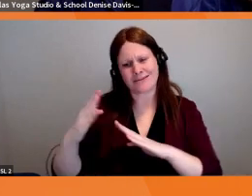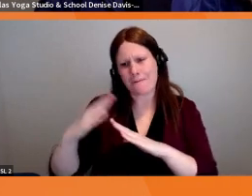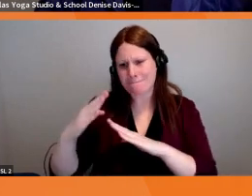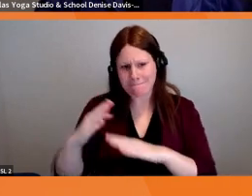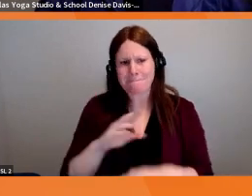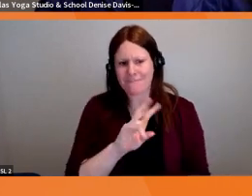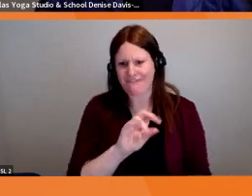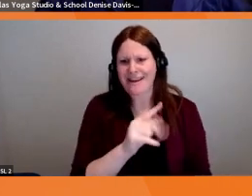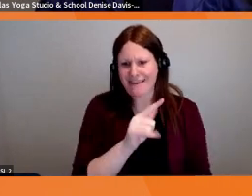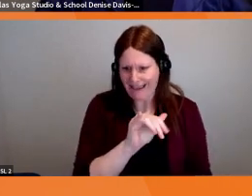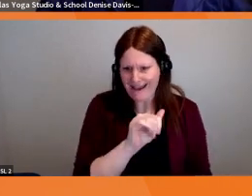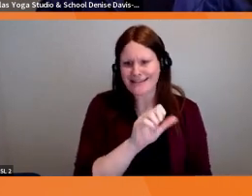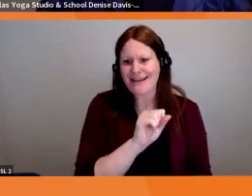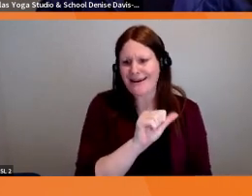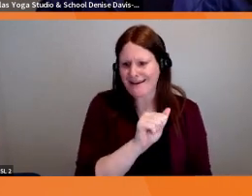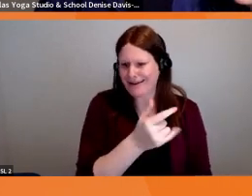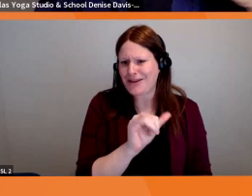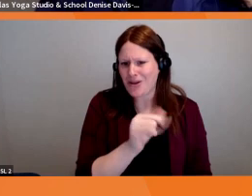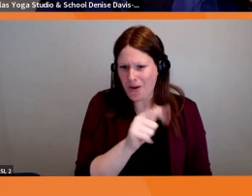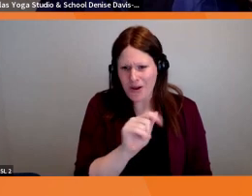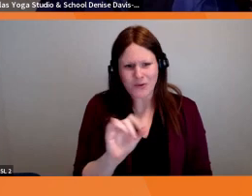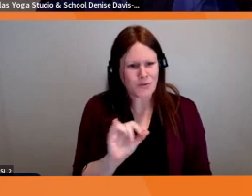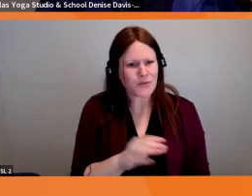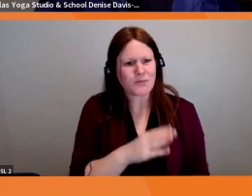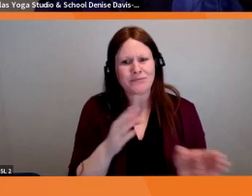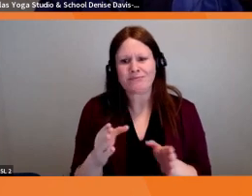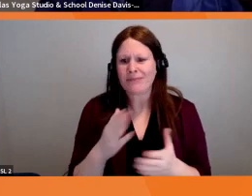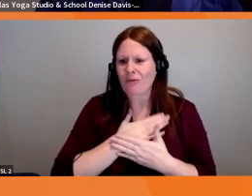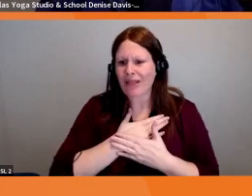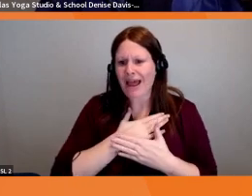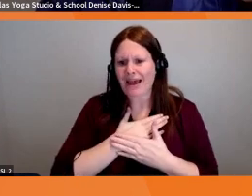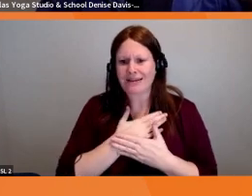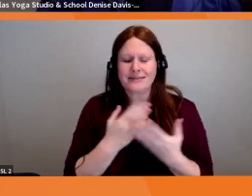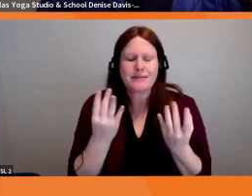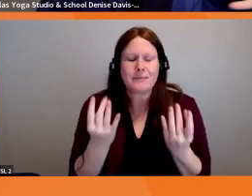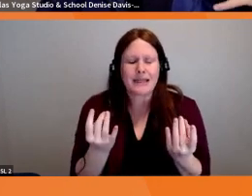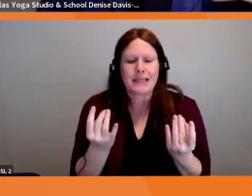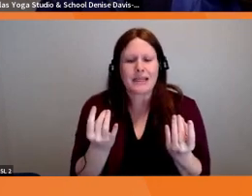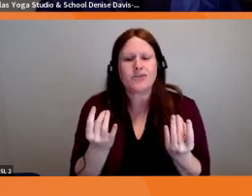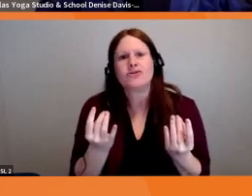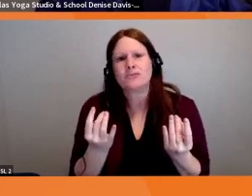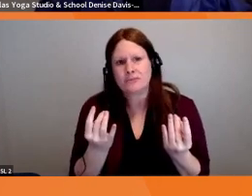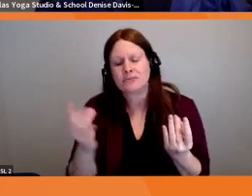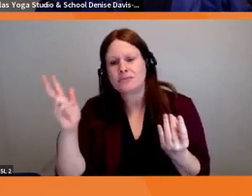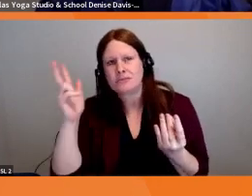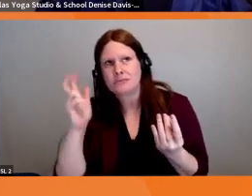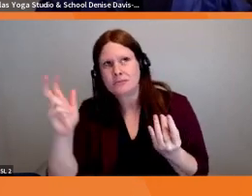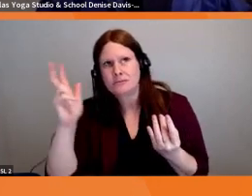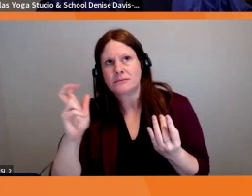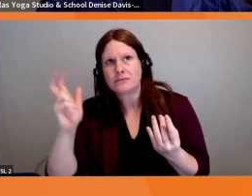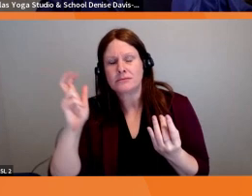yoga is another. There's relaxing meditations. You can listen to audios. You can listen to videos. You can do your own